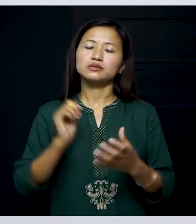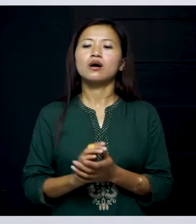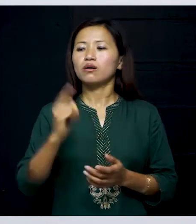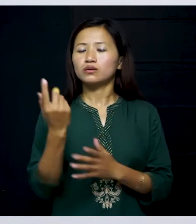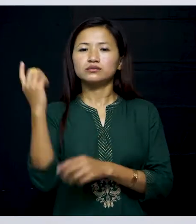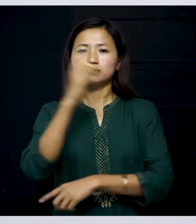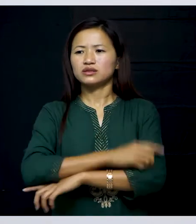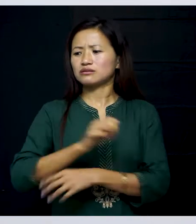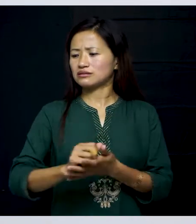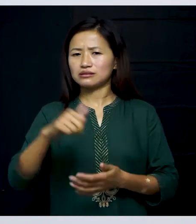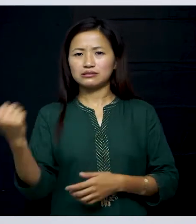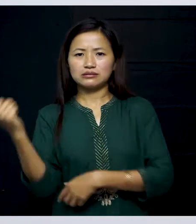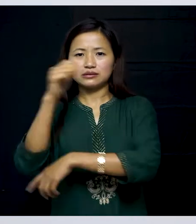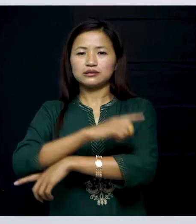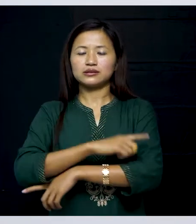other day